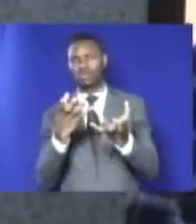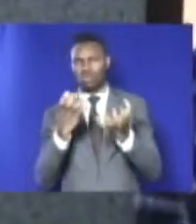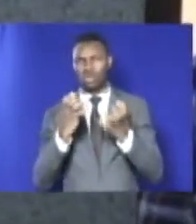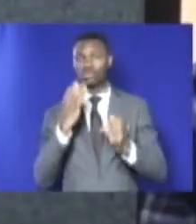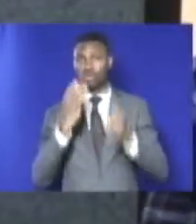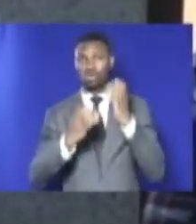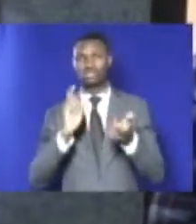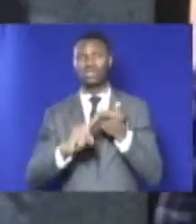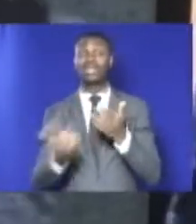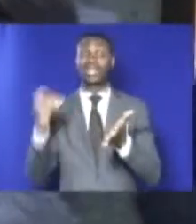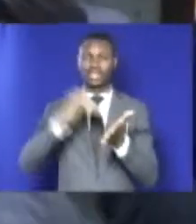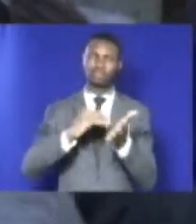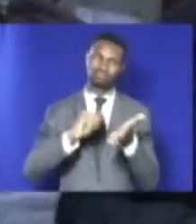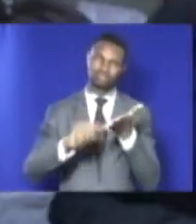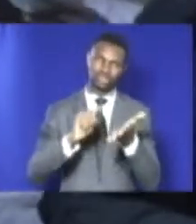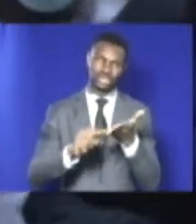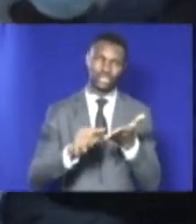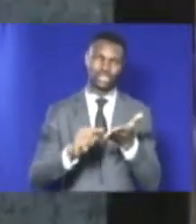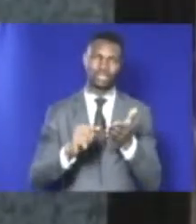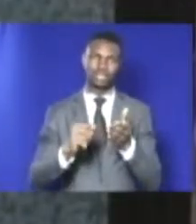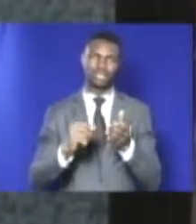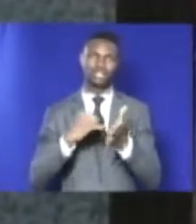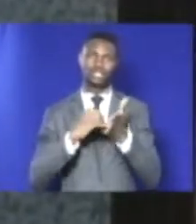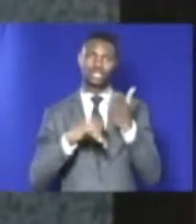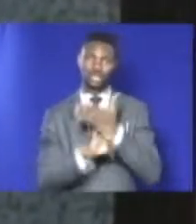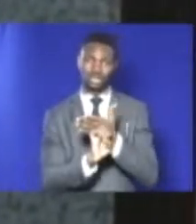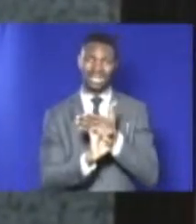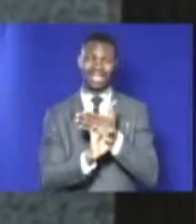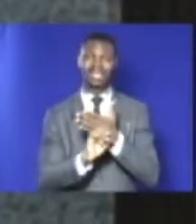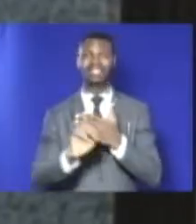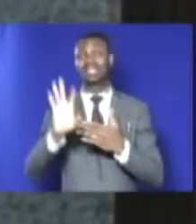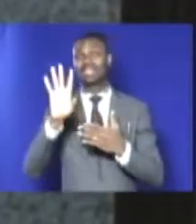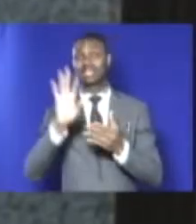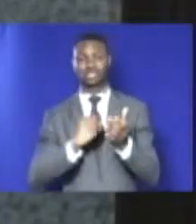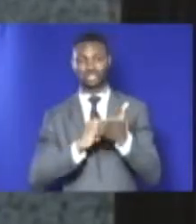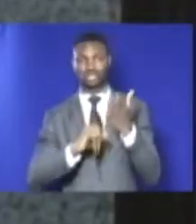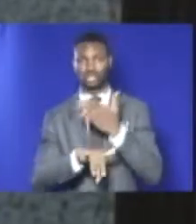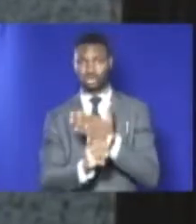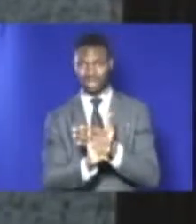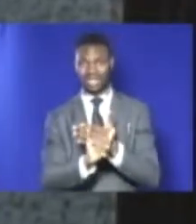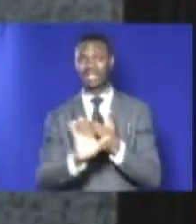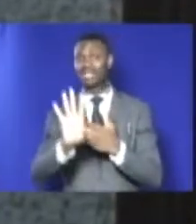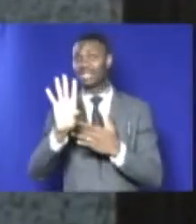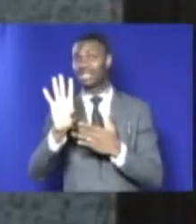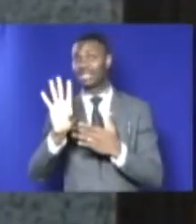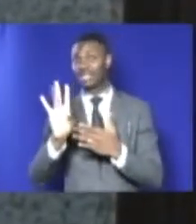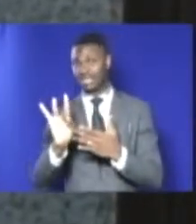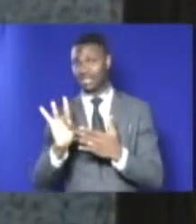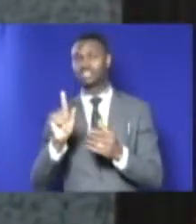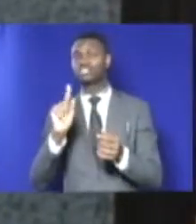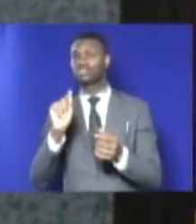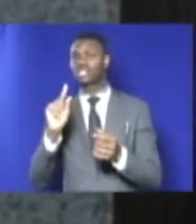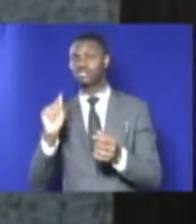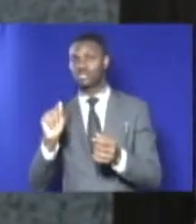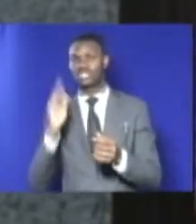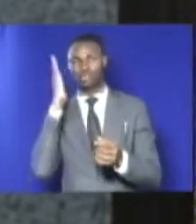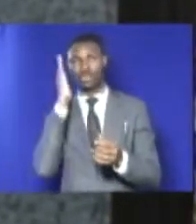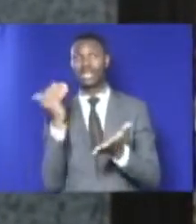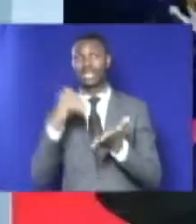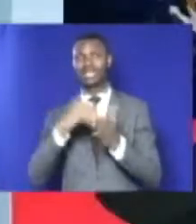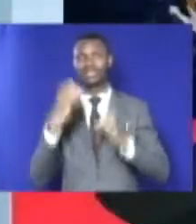panel. The matter is adjourned to July 8, 2020. In Abuja, Olabode Arewa, NTA